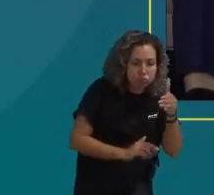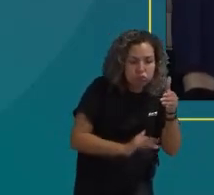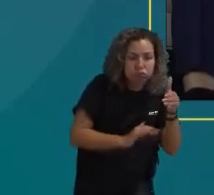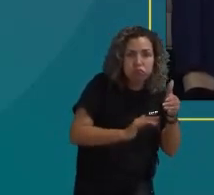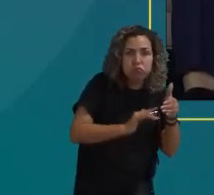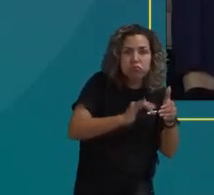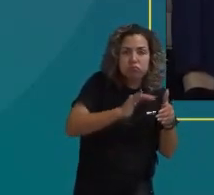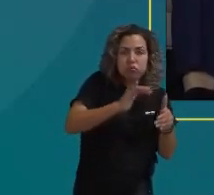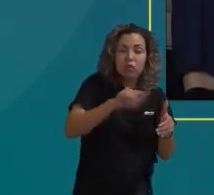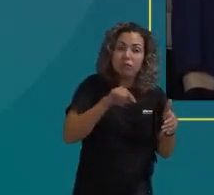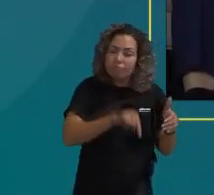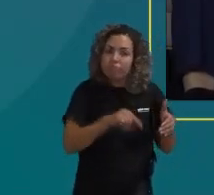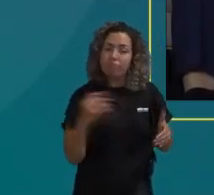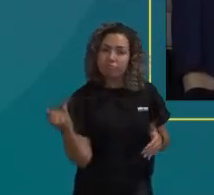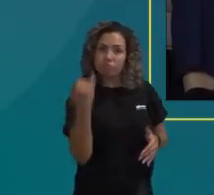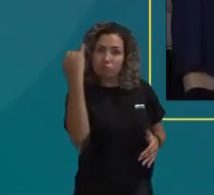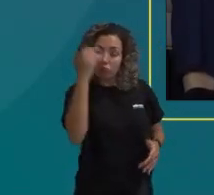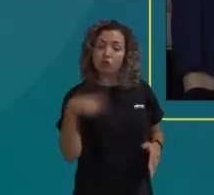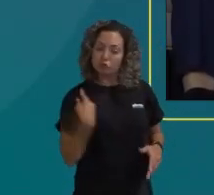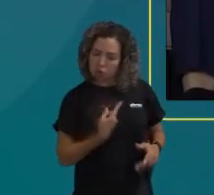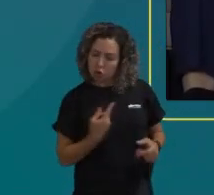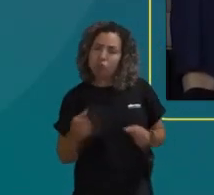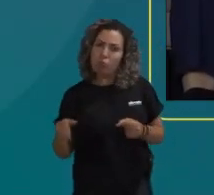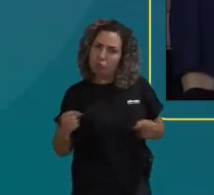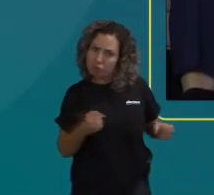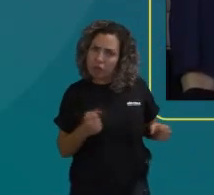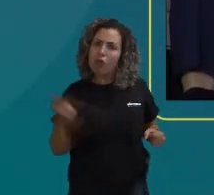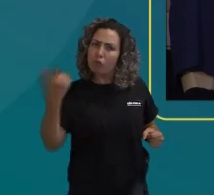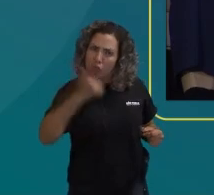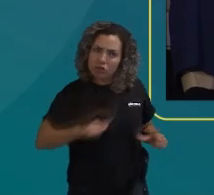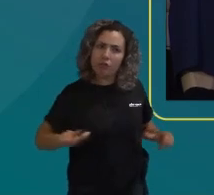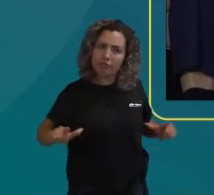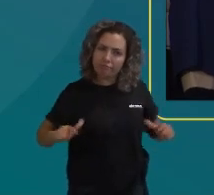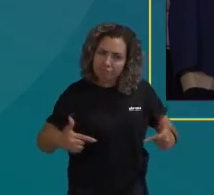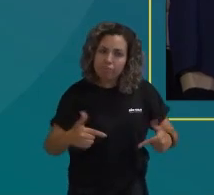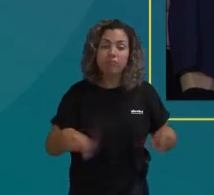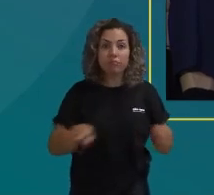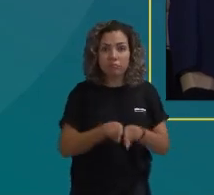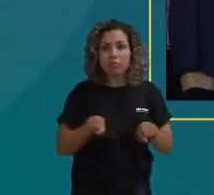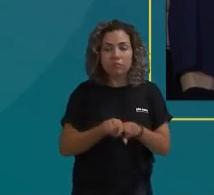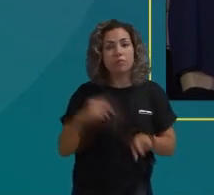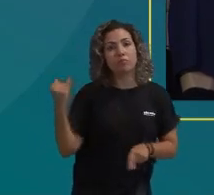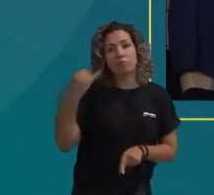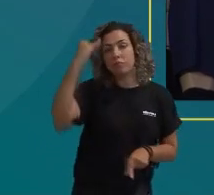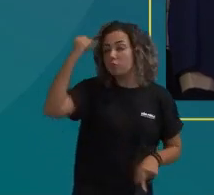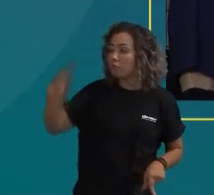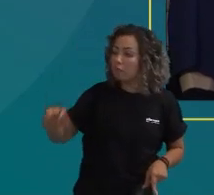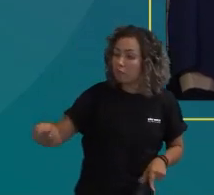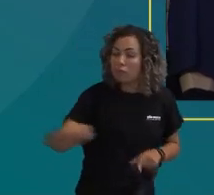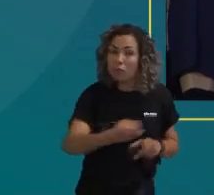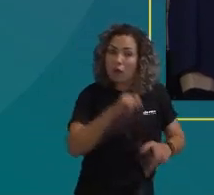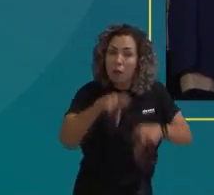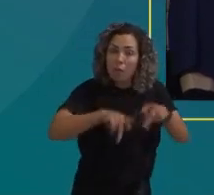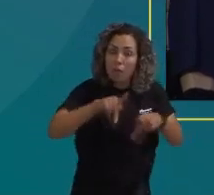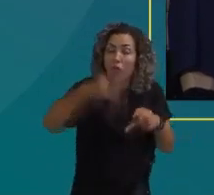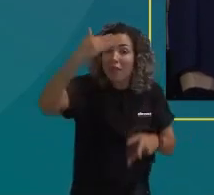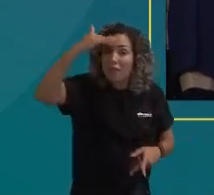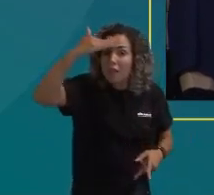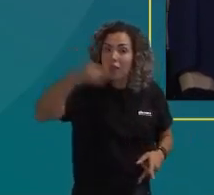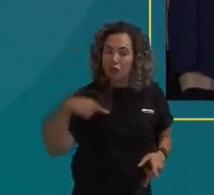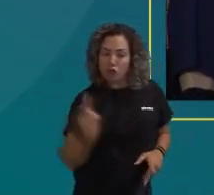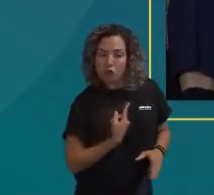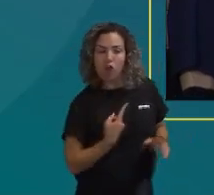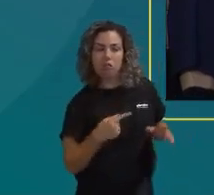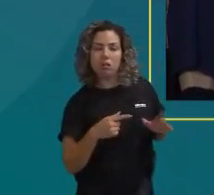make policy and to have political consent from the public to expand our efforts. Economic and worker